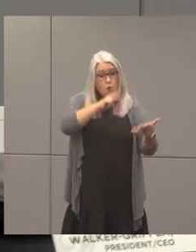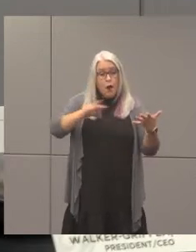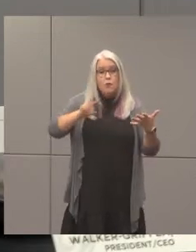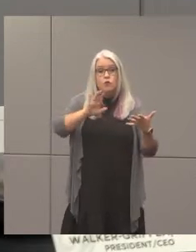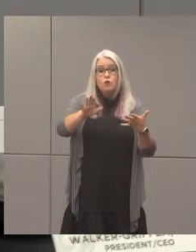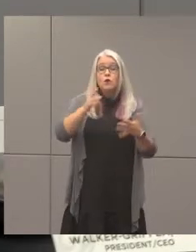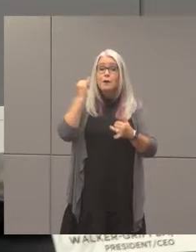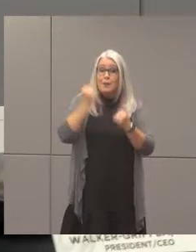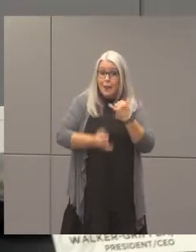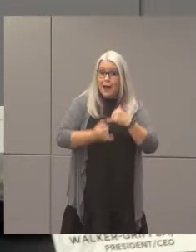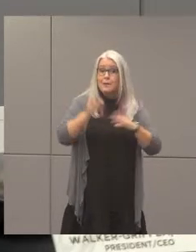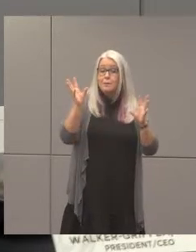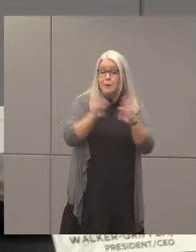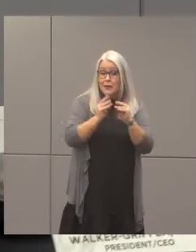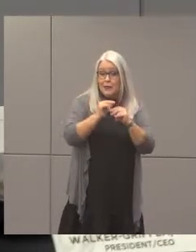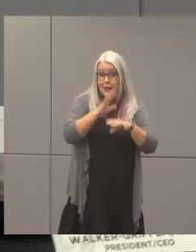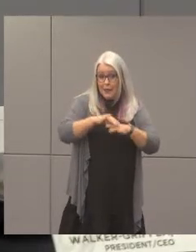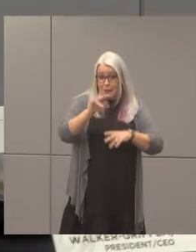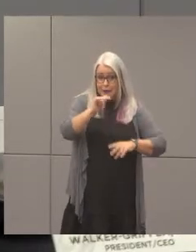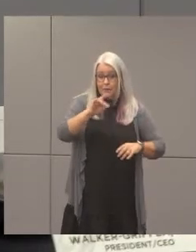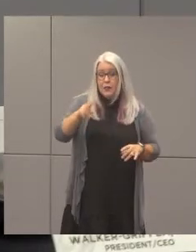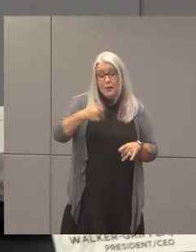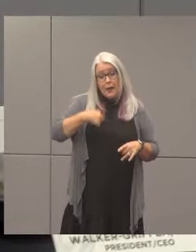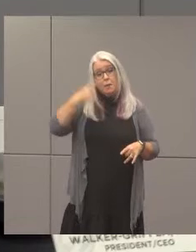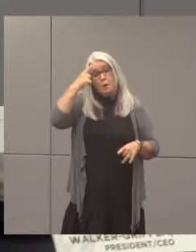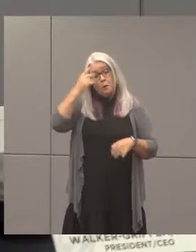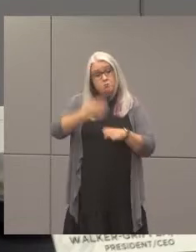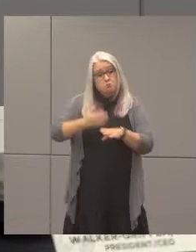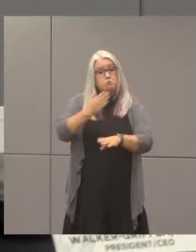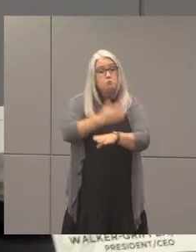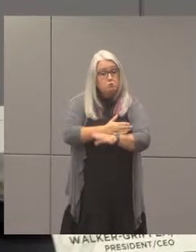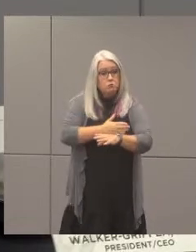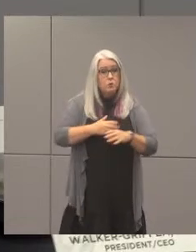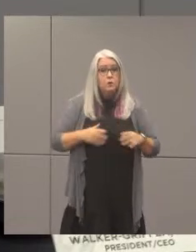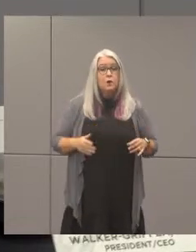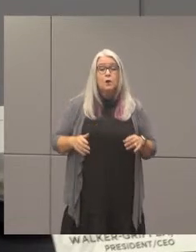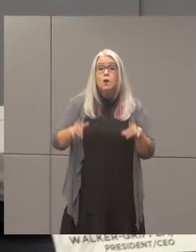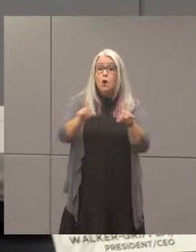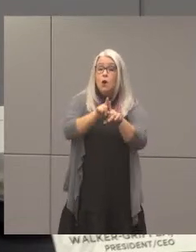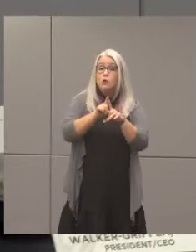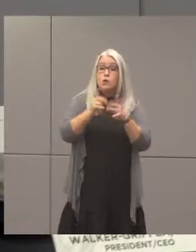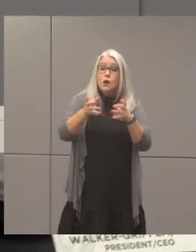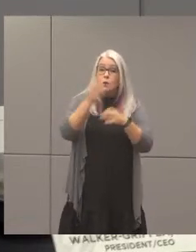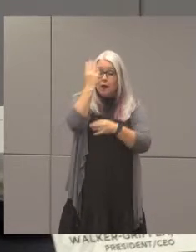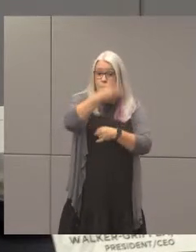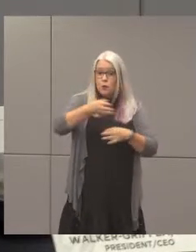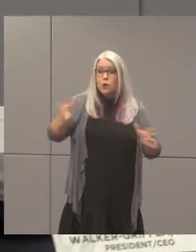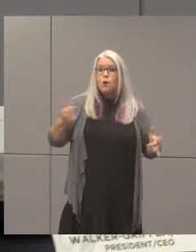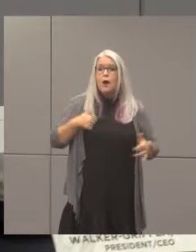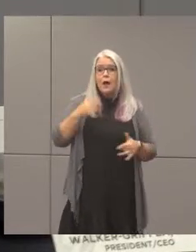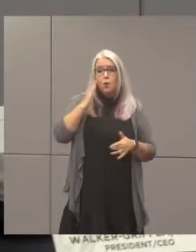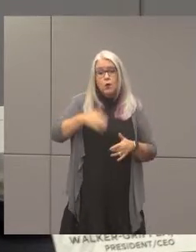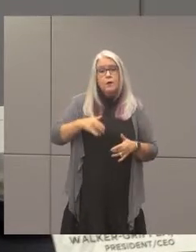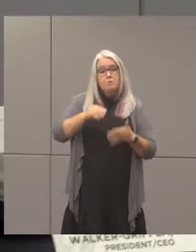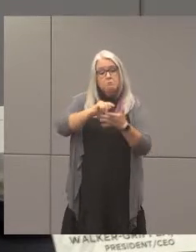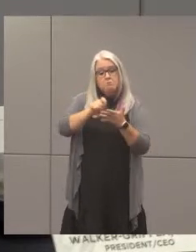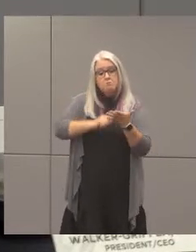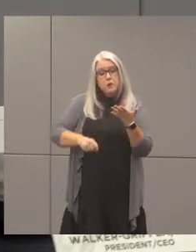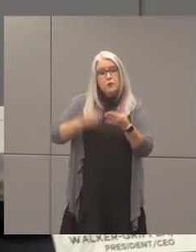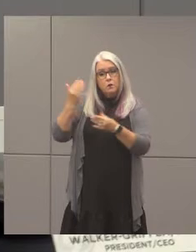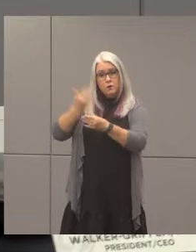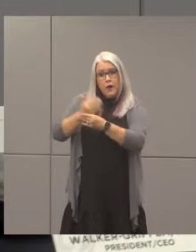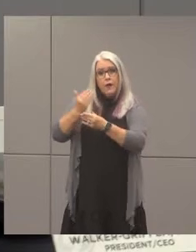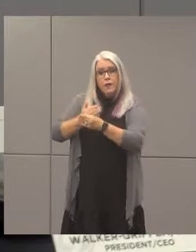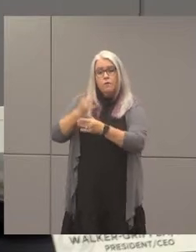last meeting on television, and I'd say you're improving. Also, I want you to know that I would consider filling the interim board